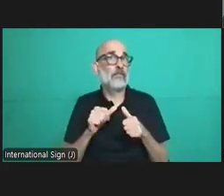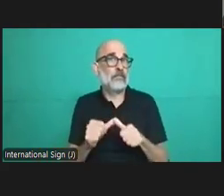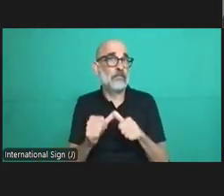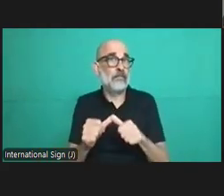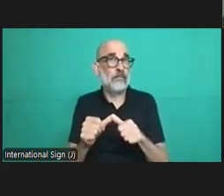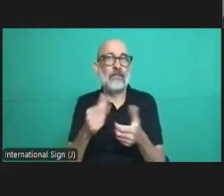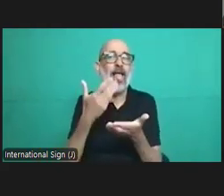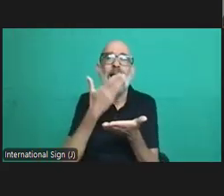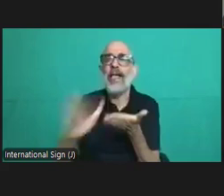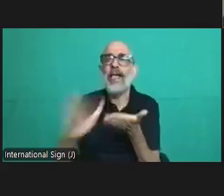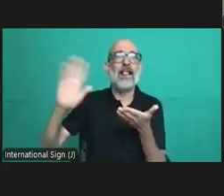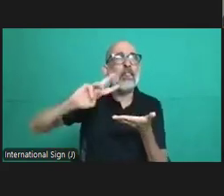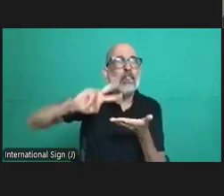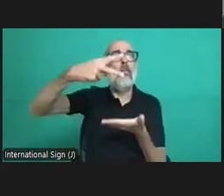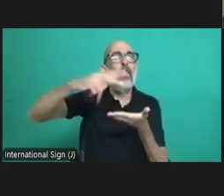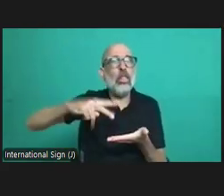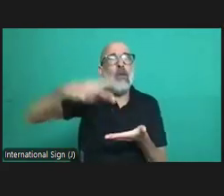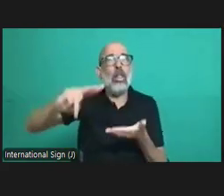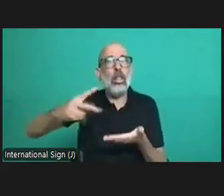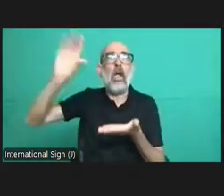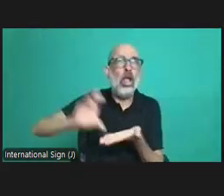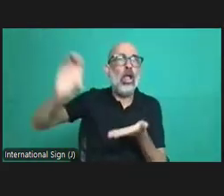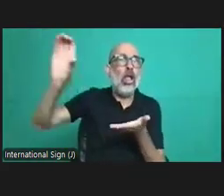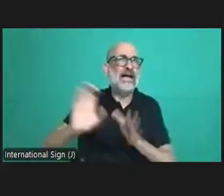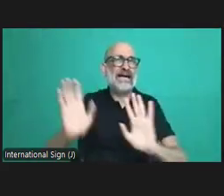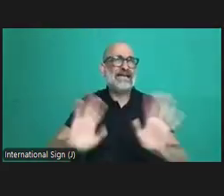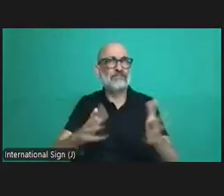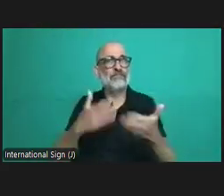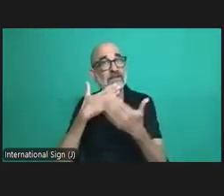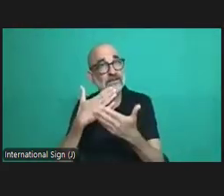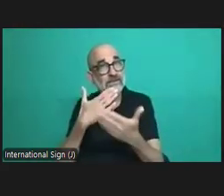have 2 questions, each answer 5 minutes.